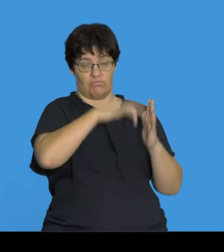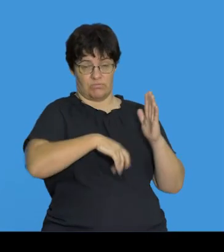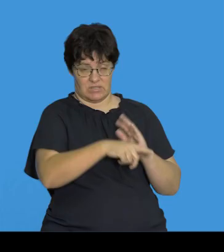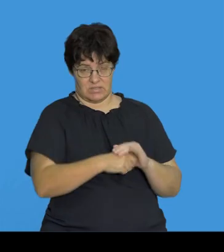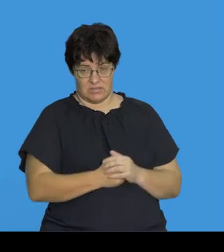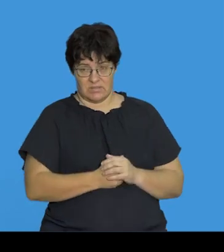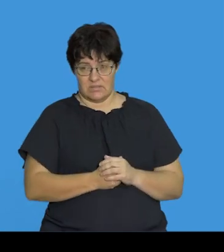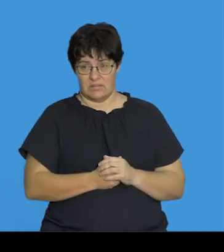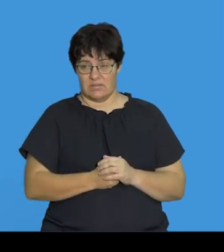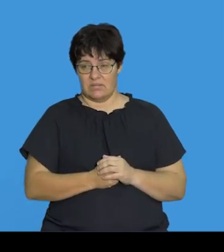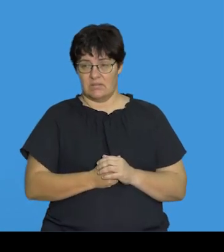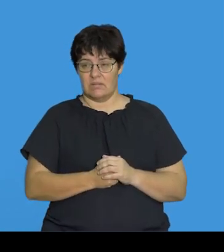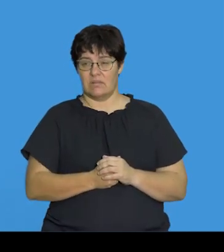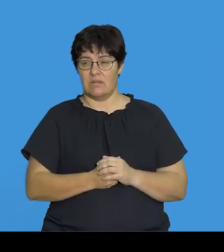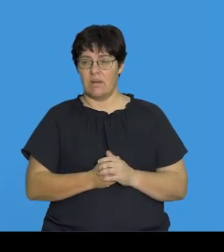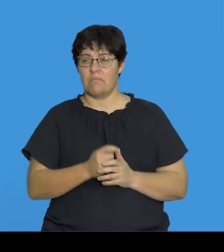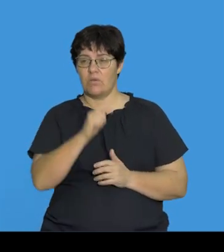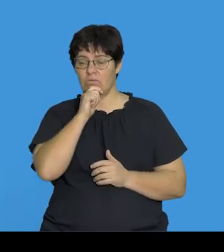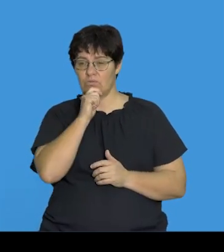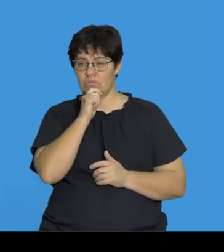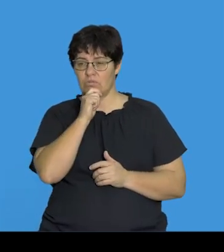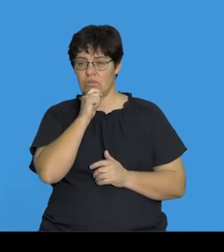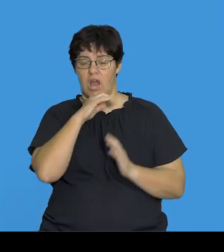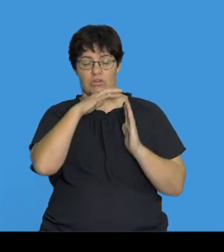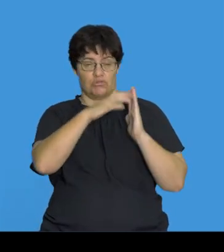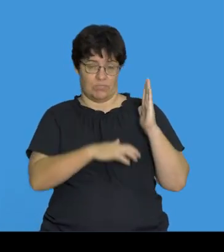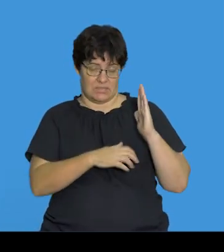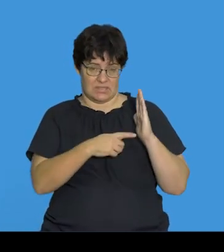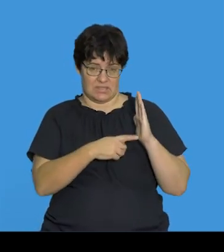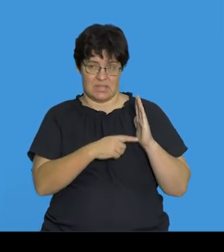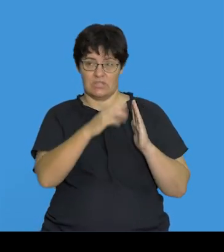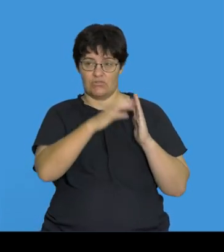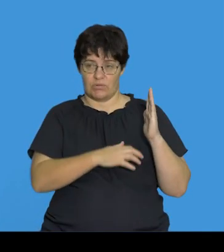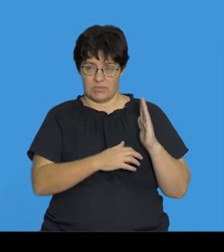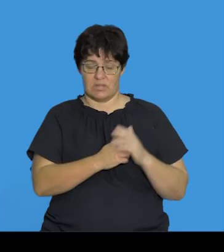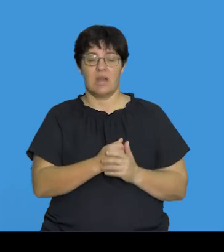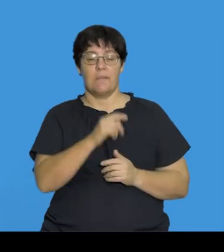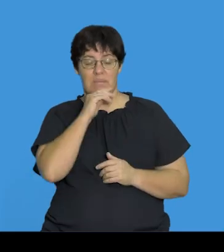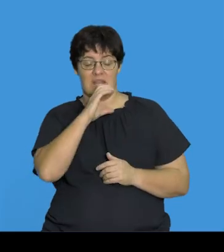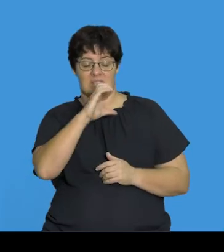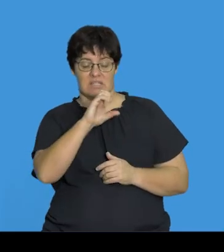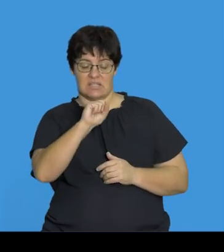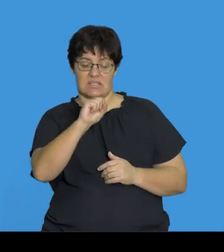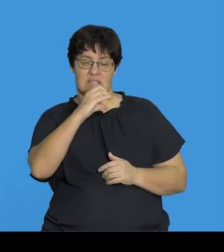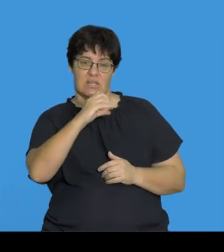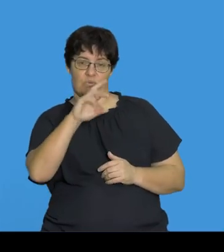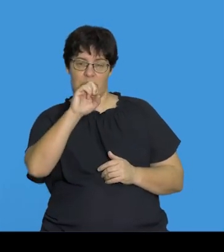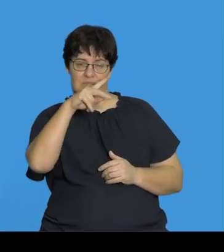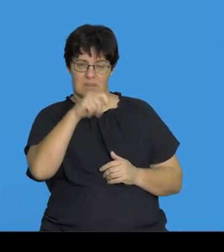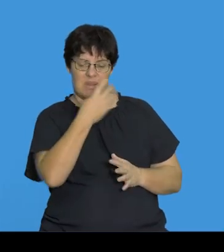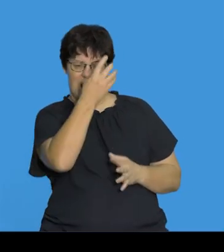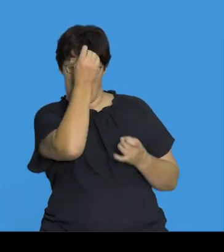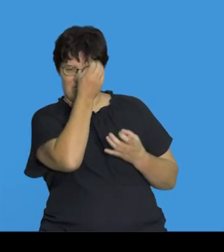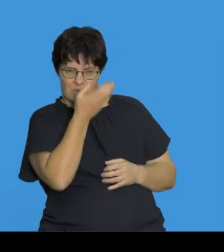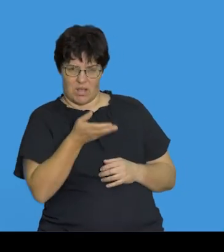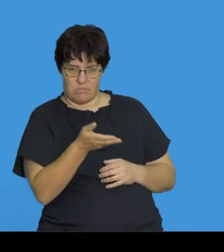called transcription. Remember, I often use the word script, and the word script should tell you that it's